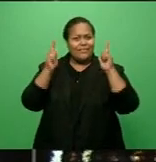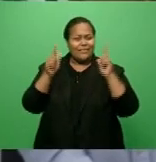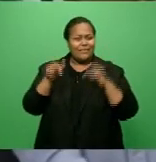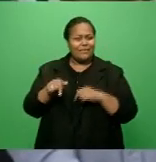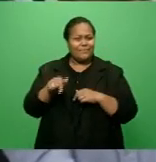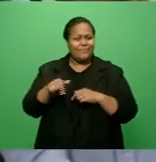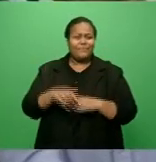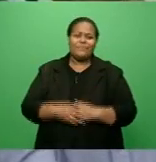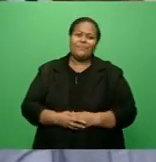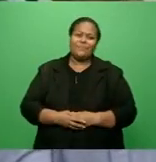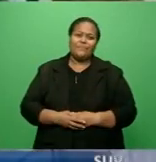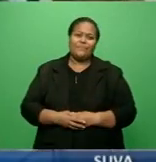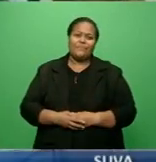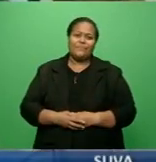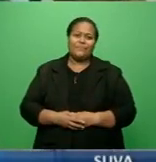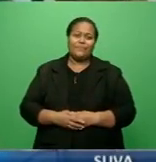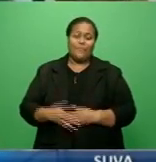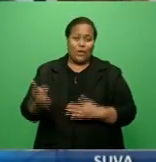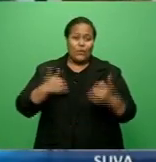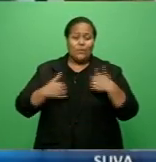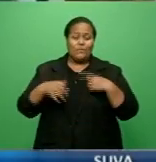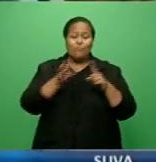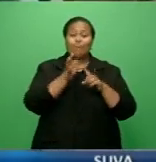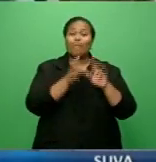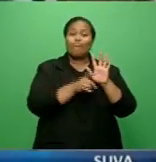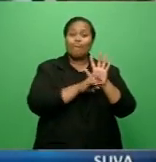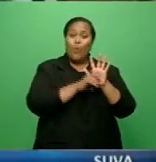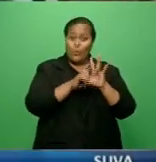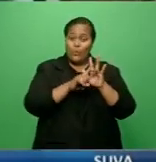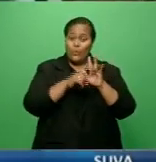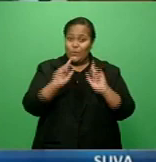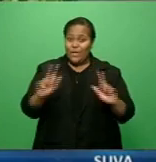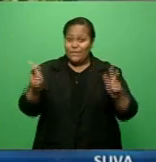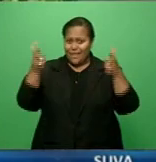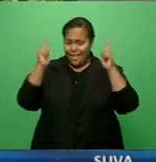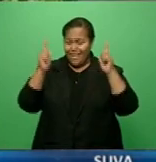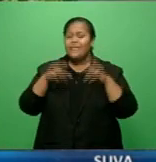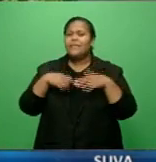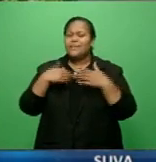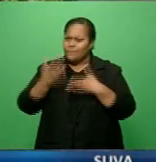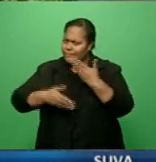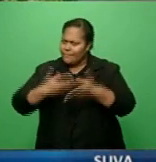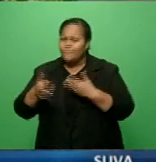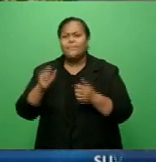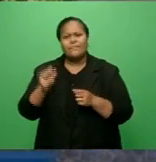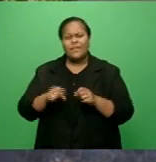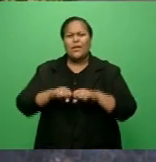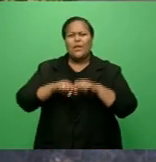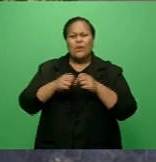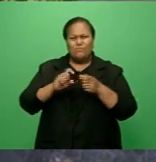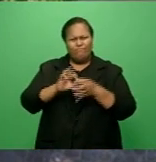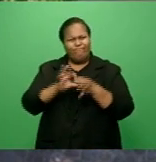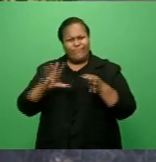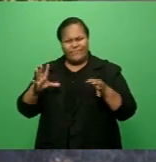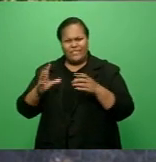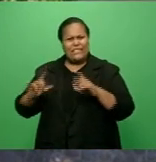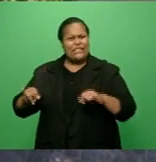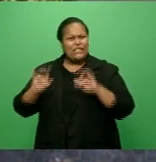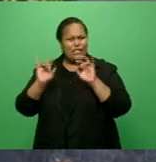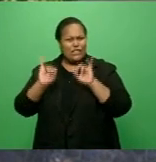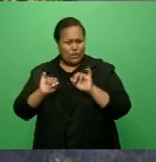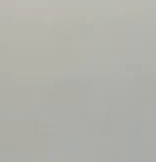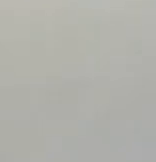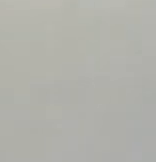more. The USP Pro-Chancellor says the breakdown between the Council and Professor Aluwalia is a crisis 18 months